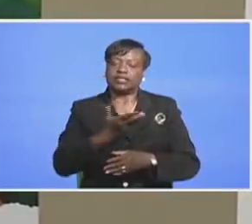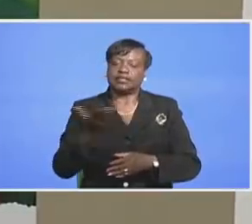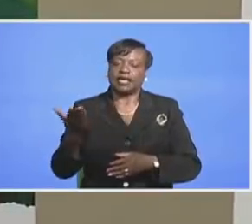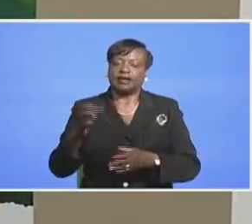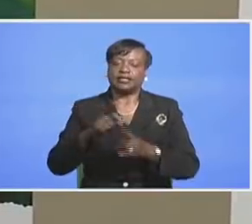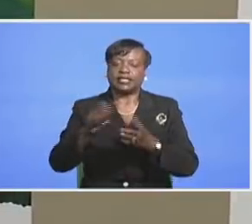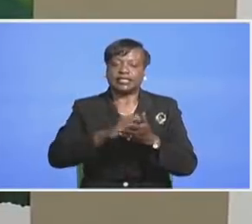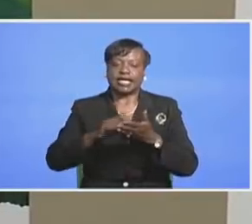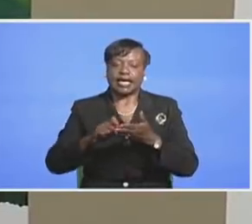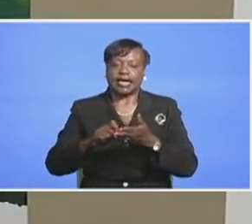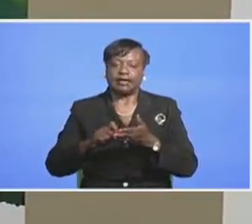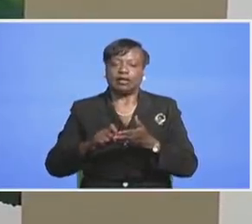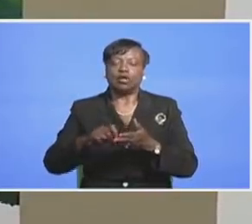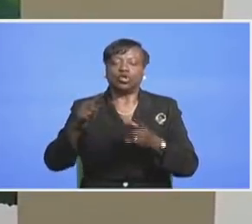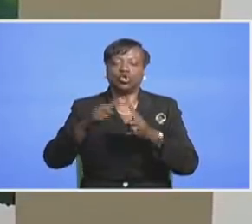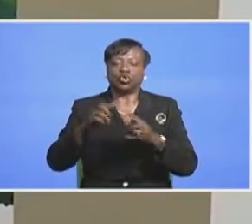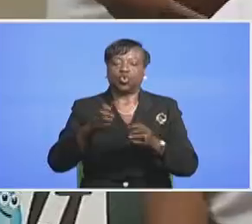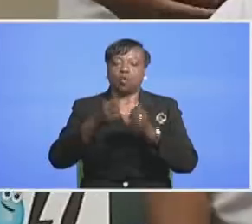Much Junk.